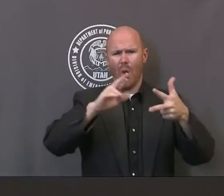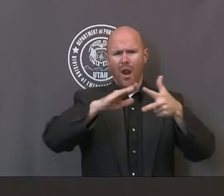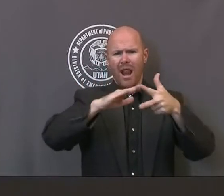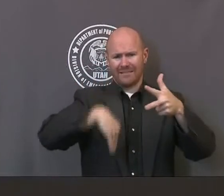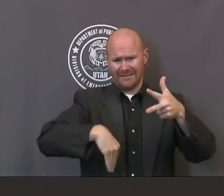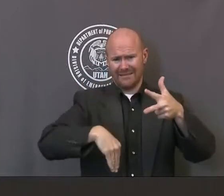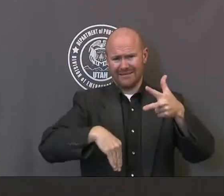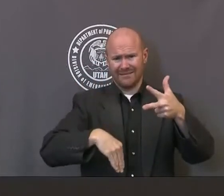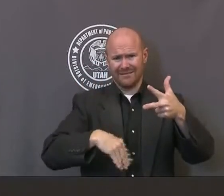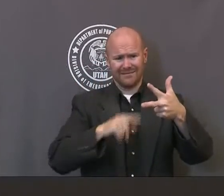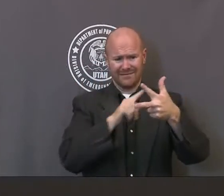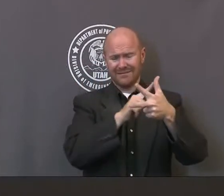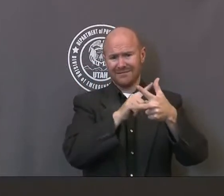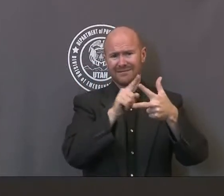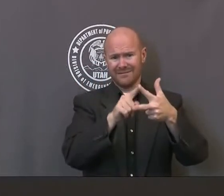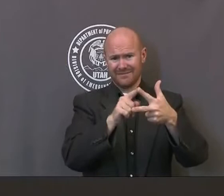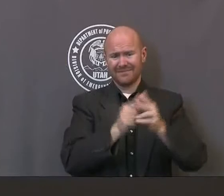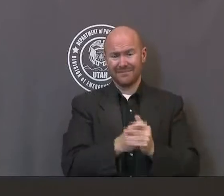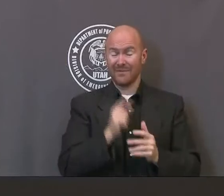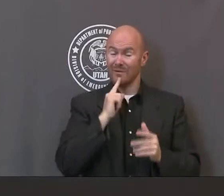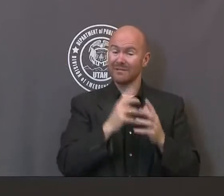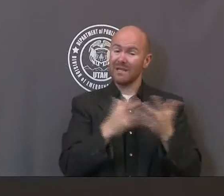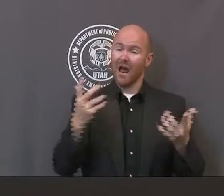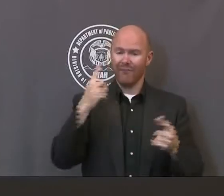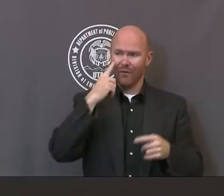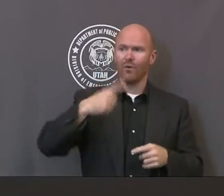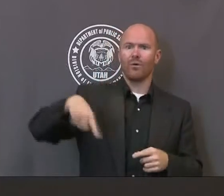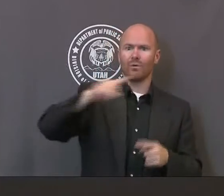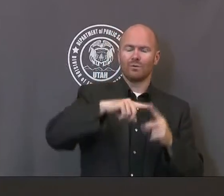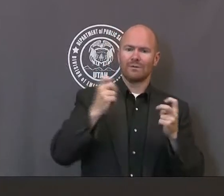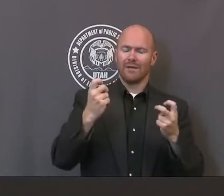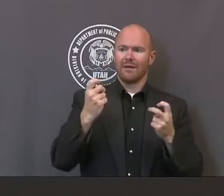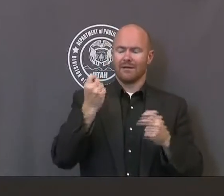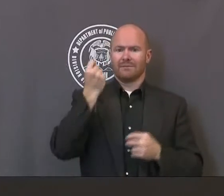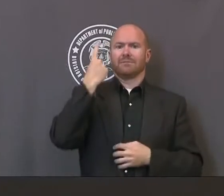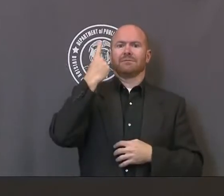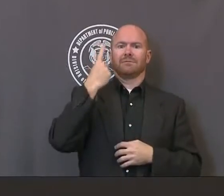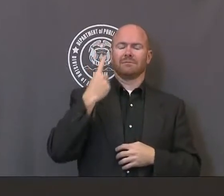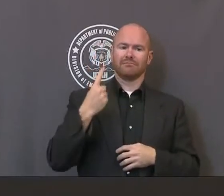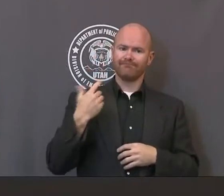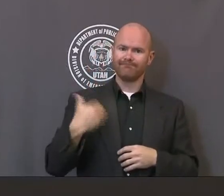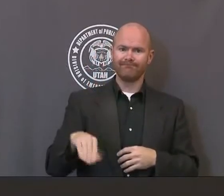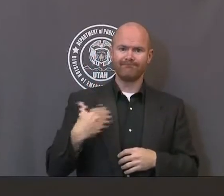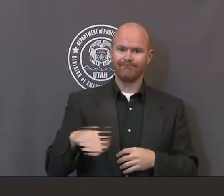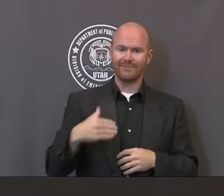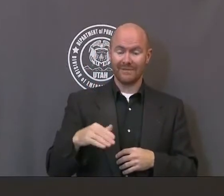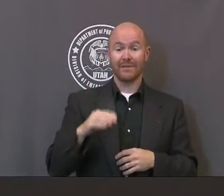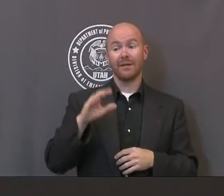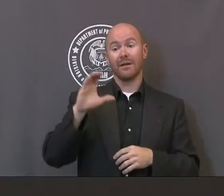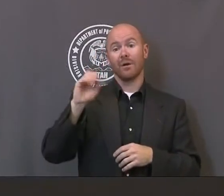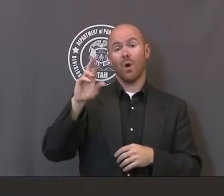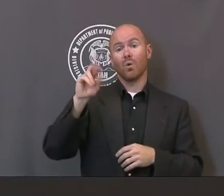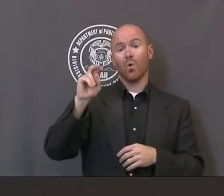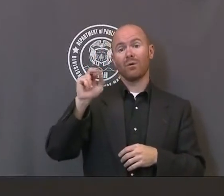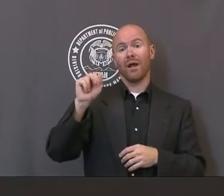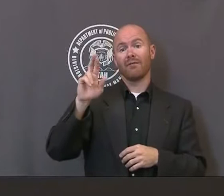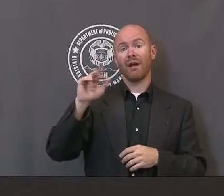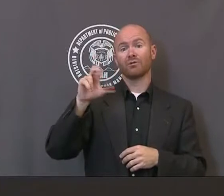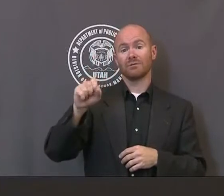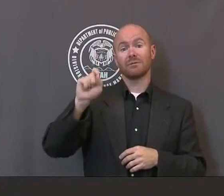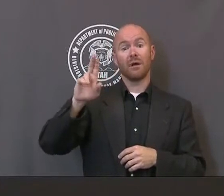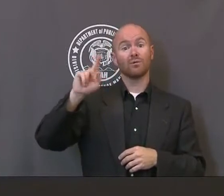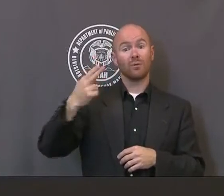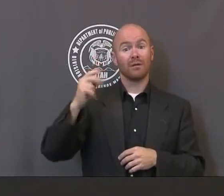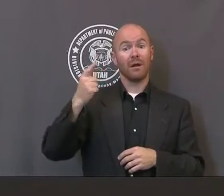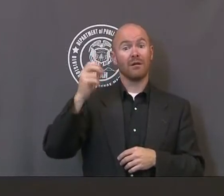this virus. So this is a lot to take in. The details are on coronavirus.utah.gov. We